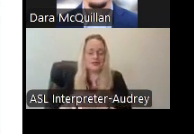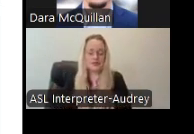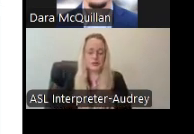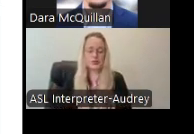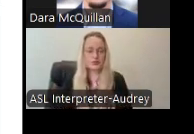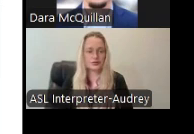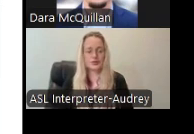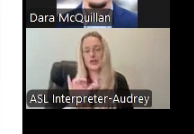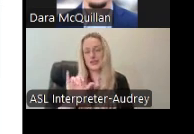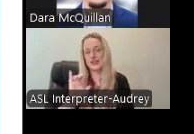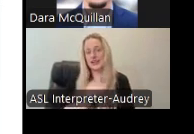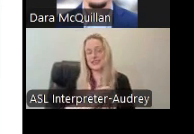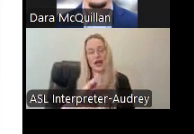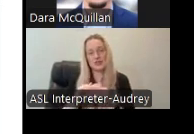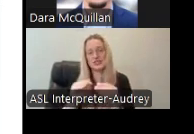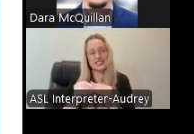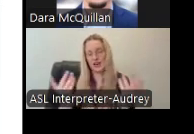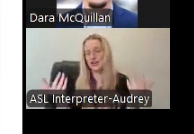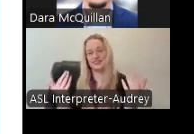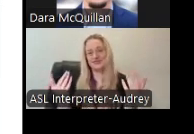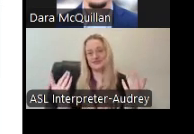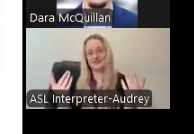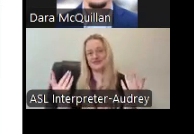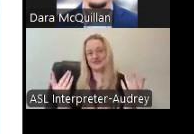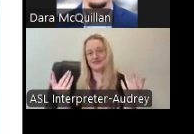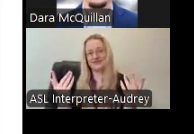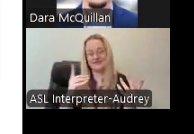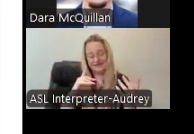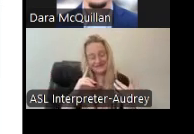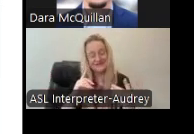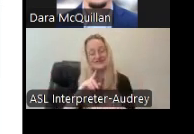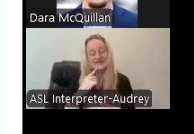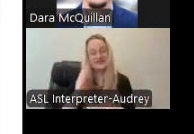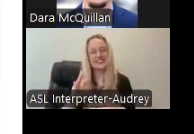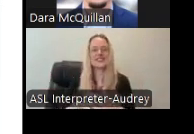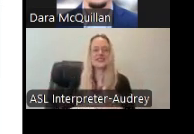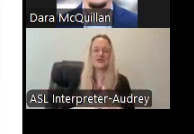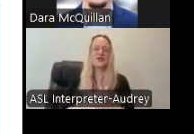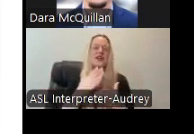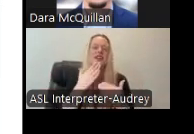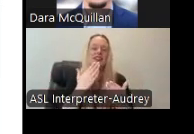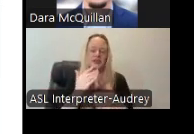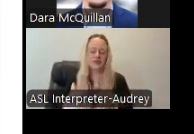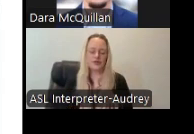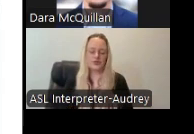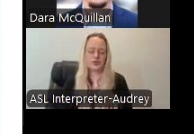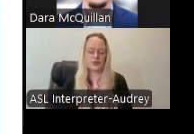That's our story, and we're sticking to it. That's our piece.